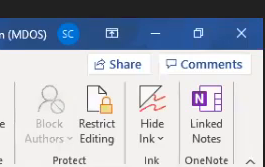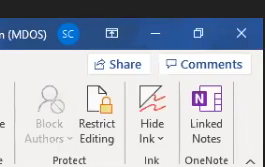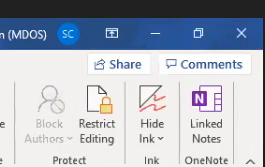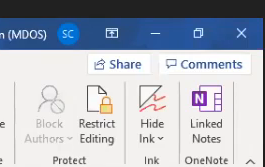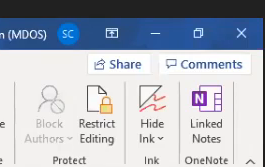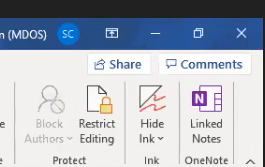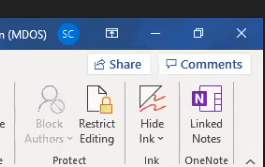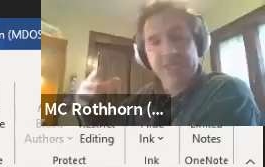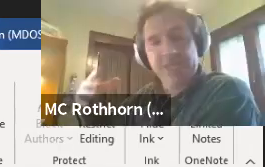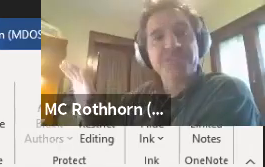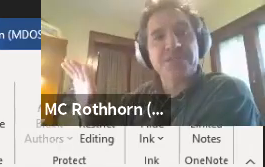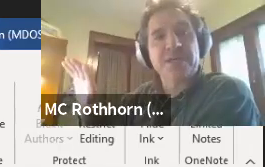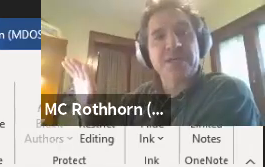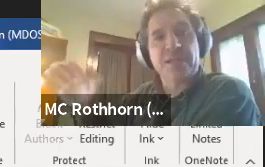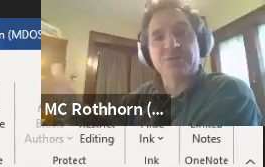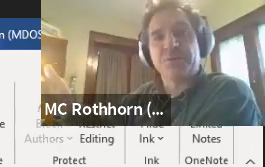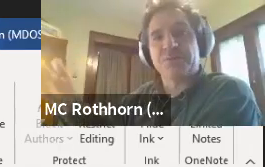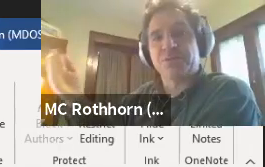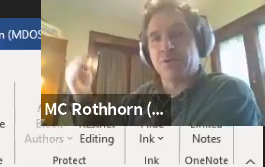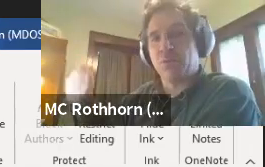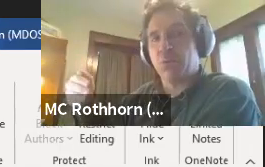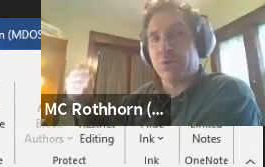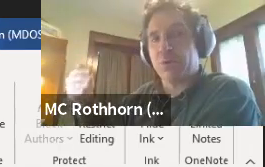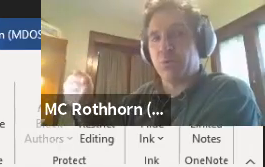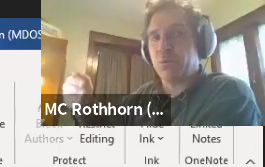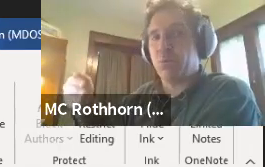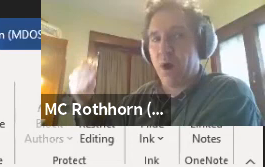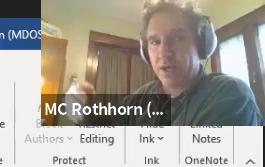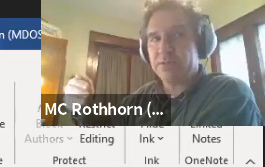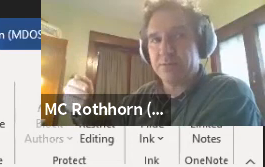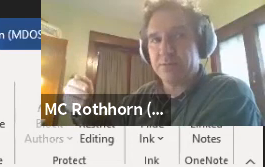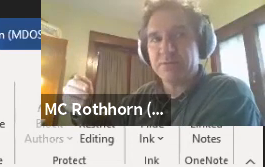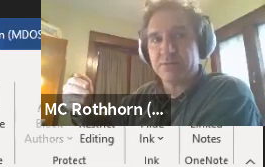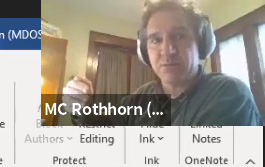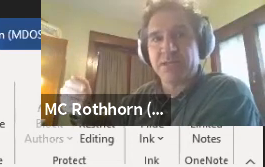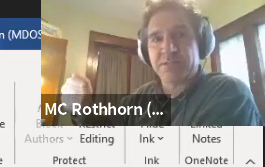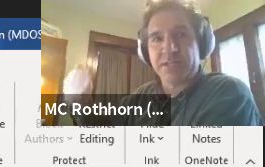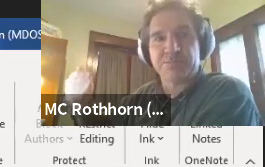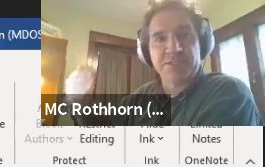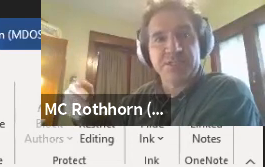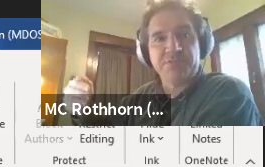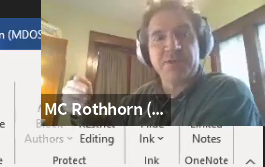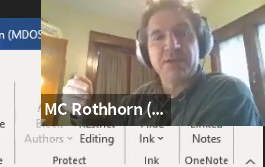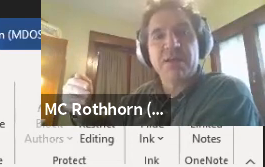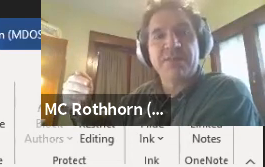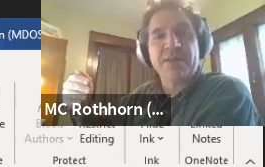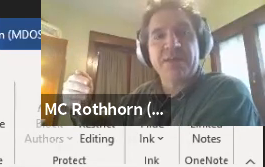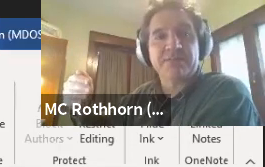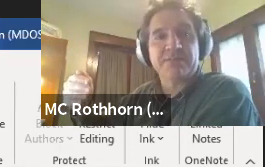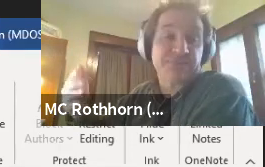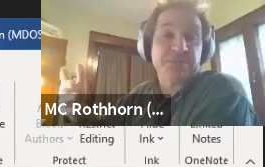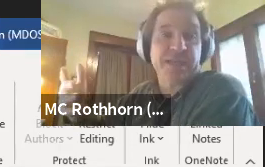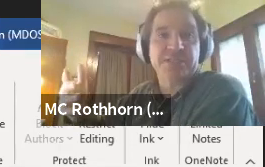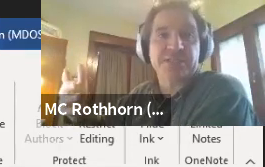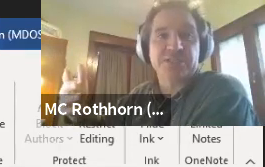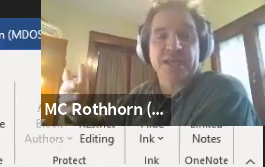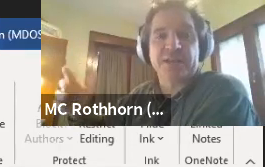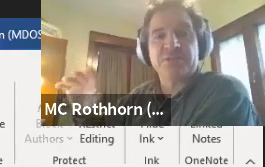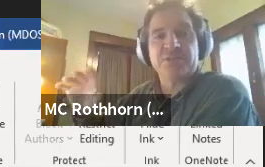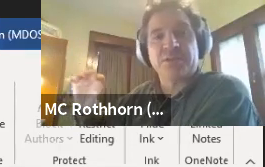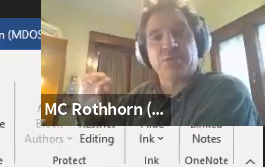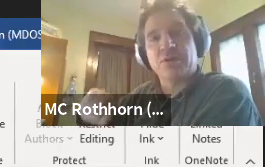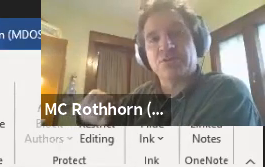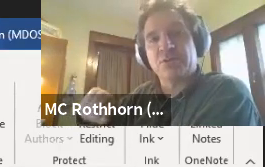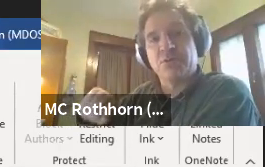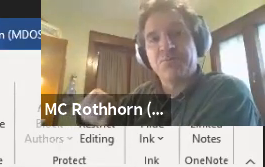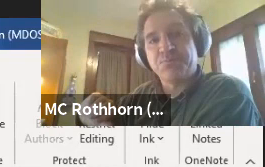we have a message that allows people to know what we want, right? And get specific, that feels like a message. And it feels